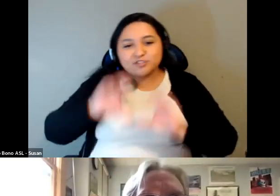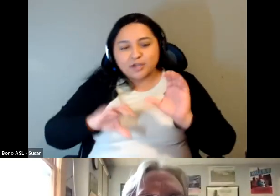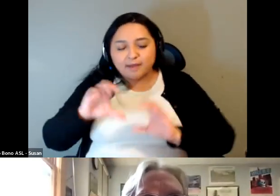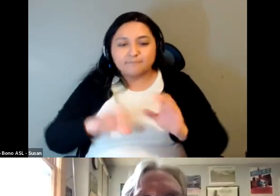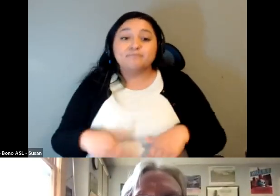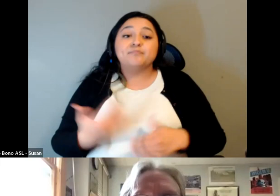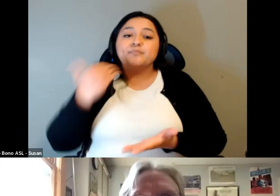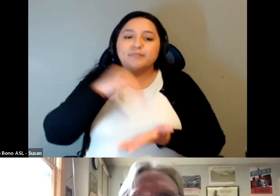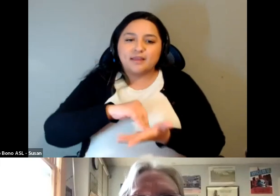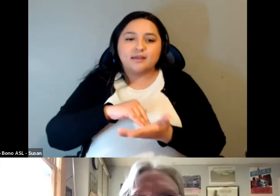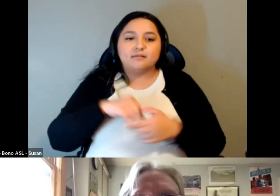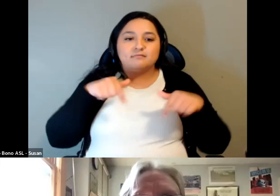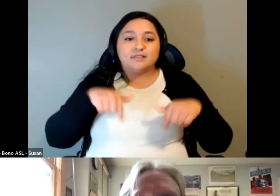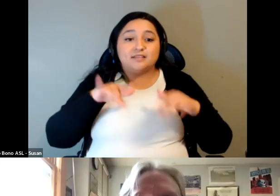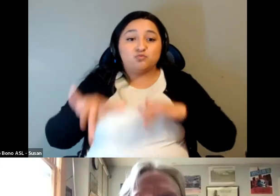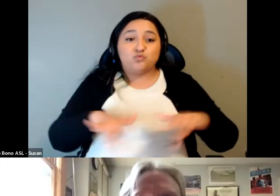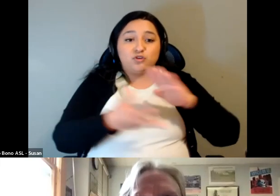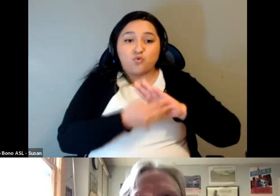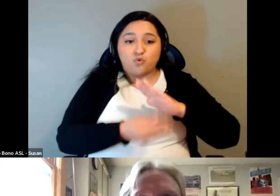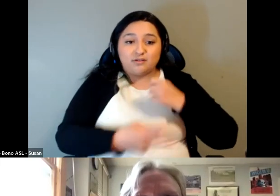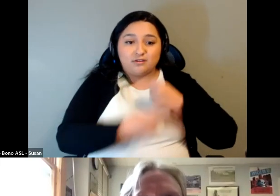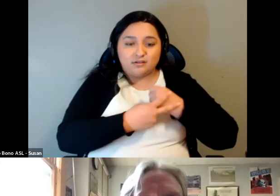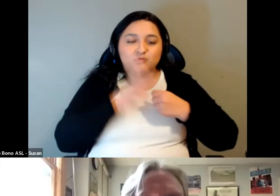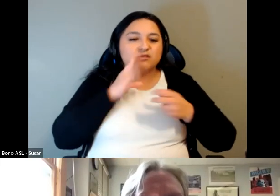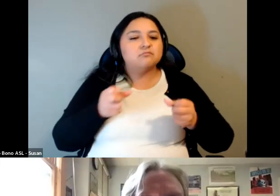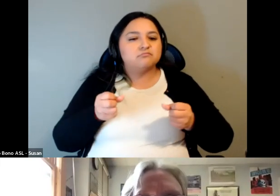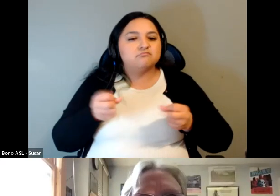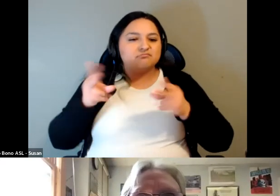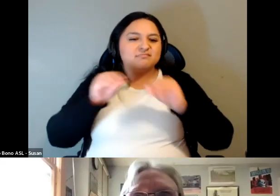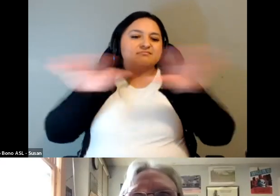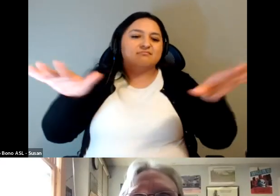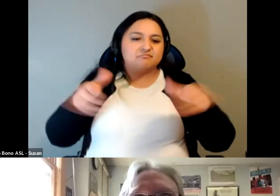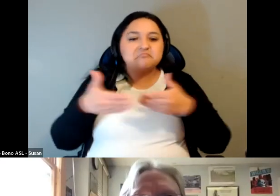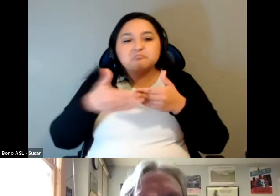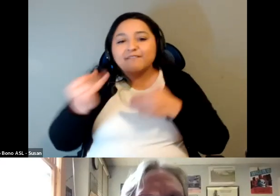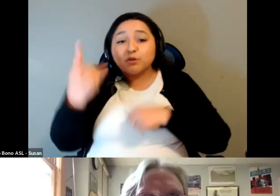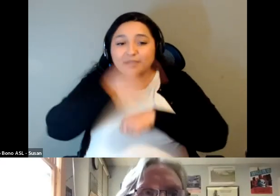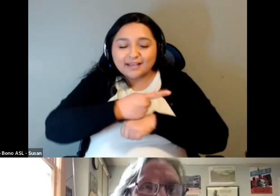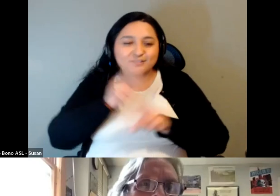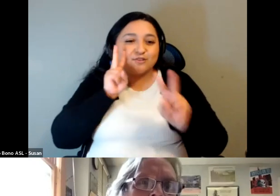send out the recording in the coming days and look forward to seeing you at our next event.